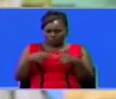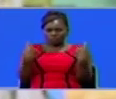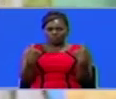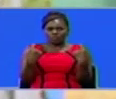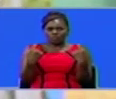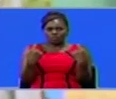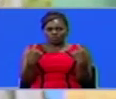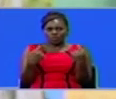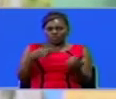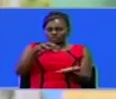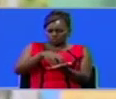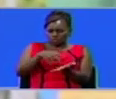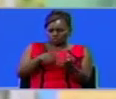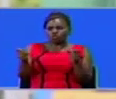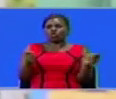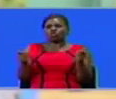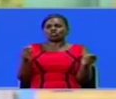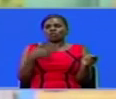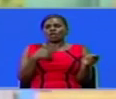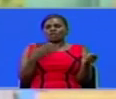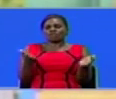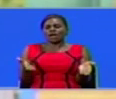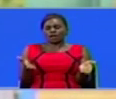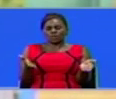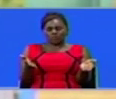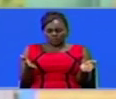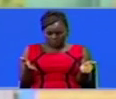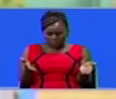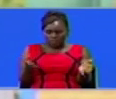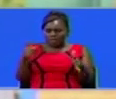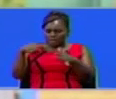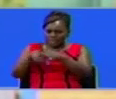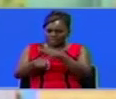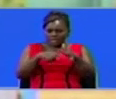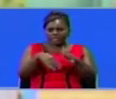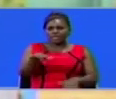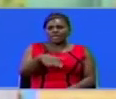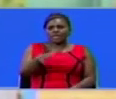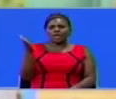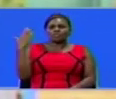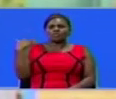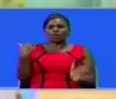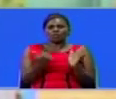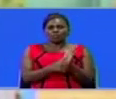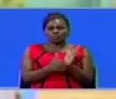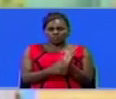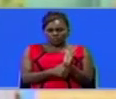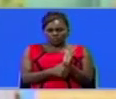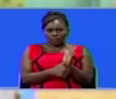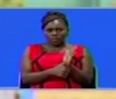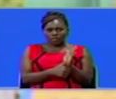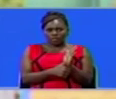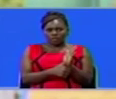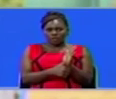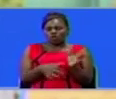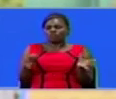that the situation is under control. We are able to penetrate on areas which were a problem before. Our officers are on